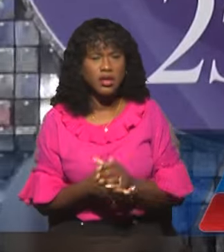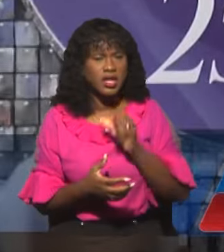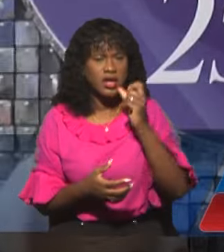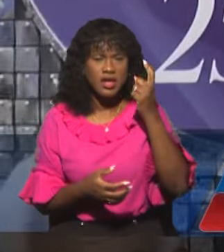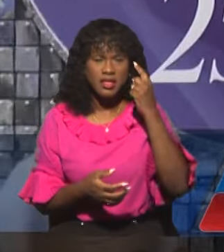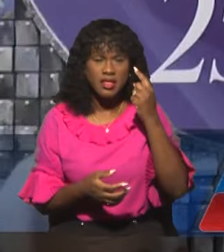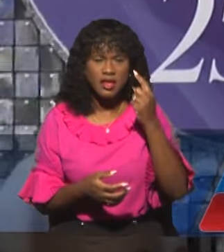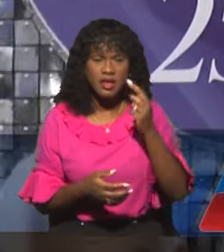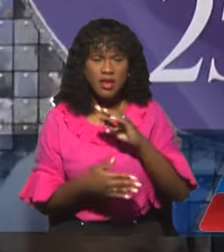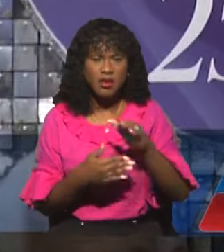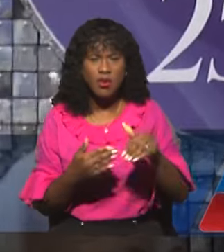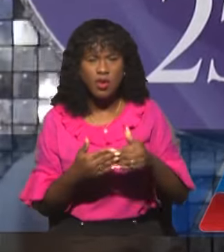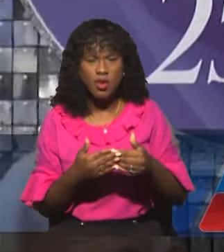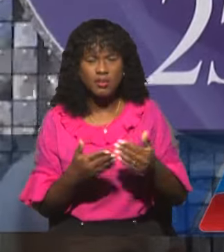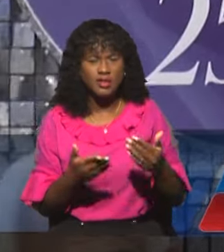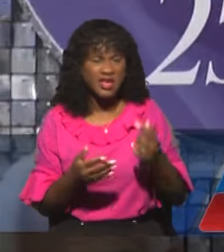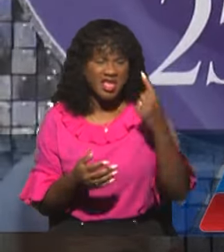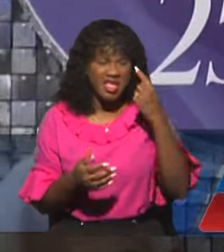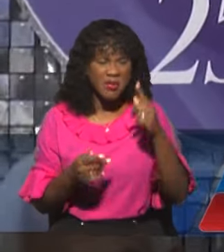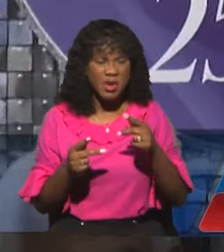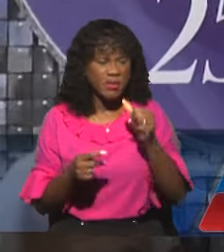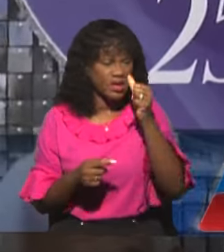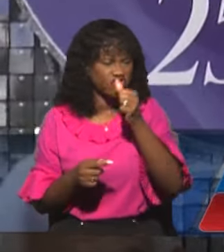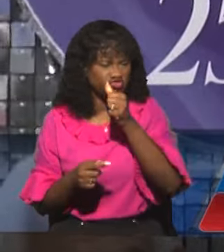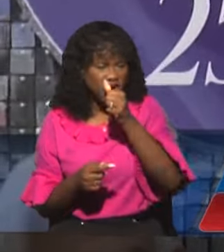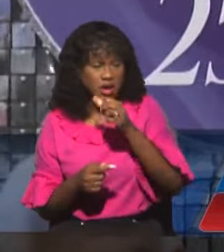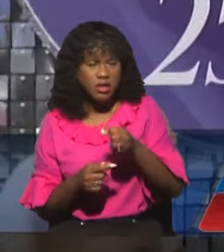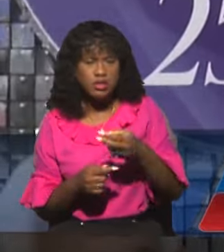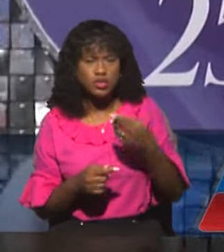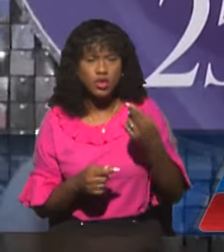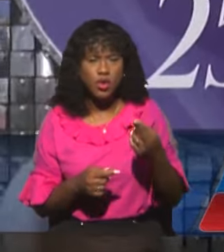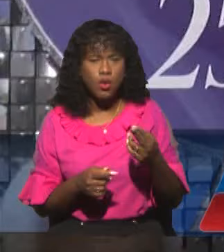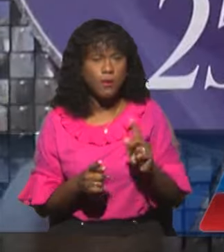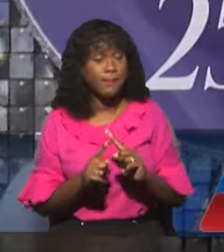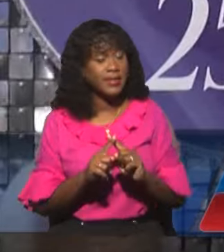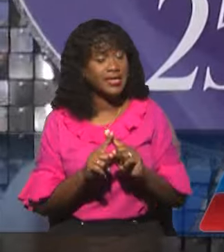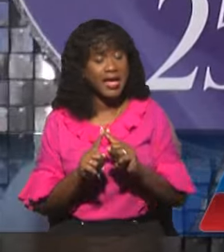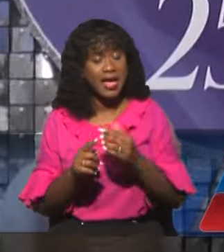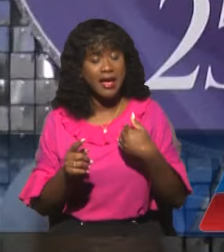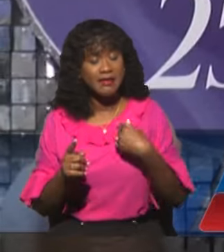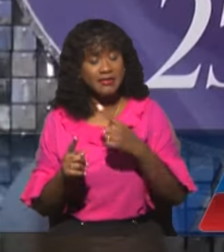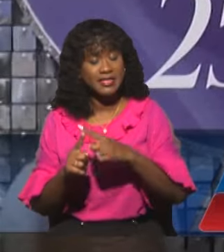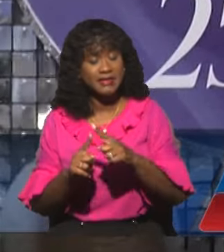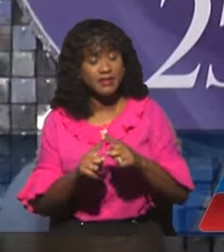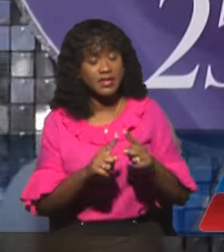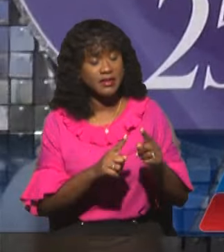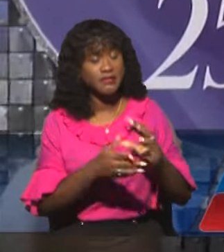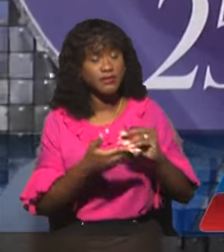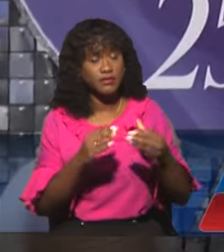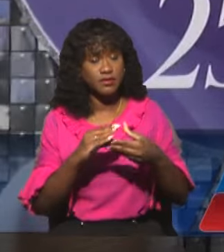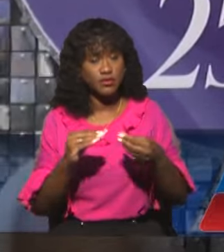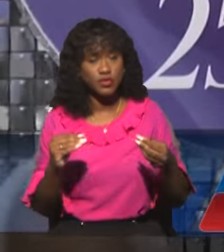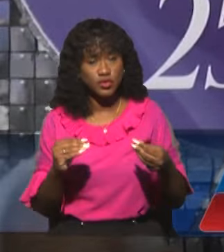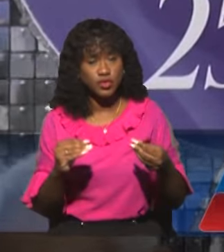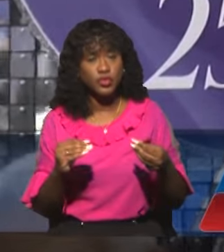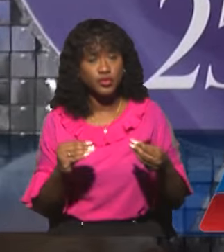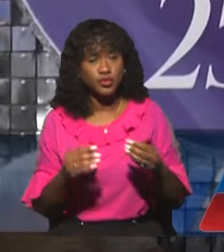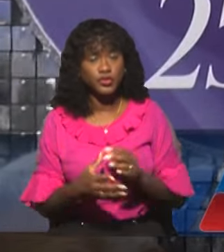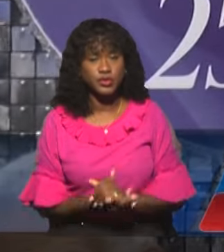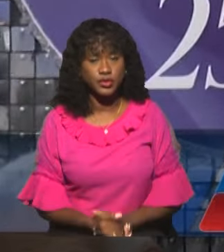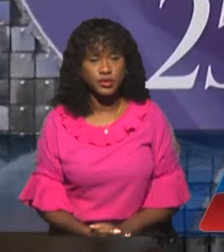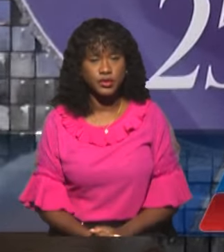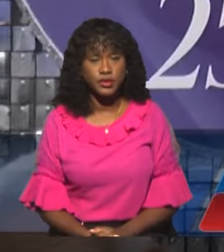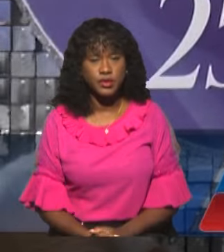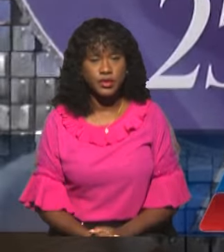You would think everybody mad, but or on drugs or whatever, and it was very different when we did the research to find out and try and find out a little bit